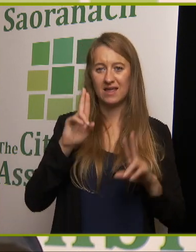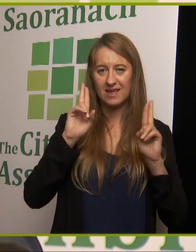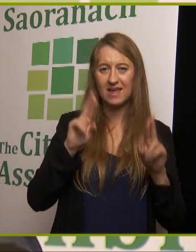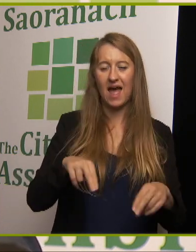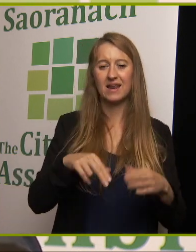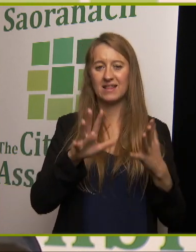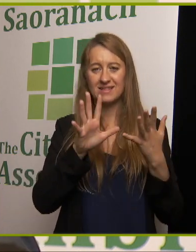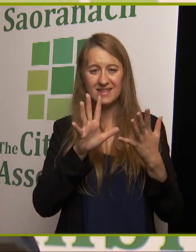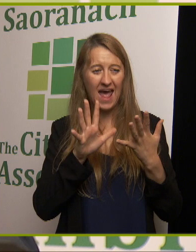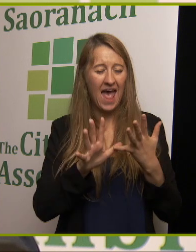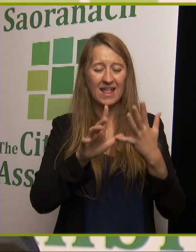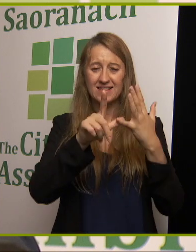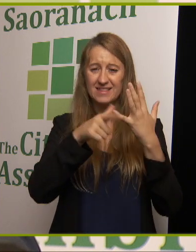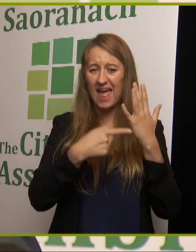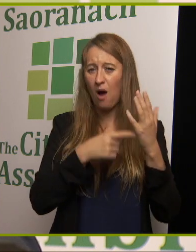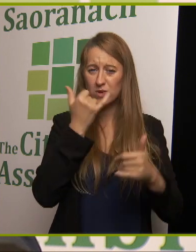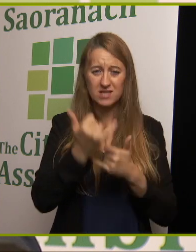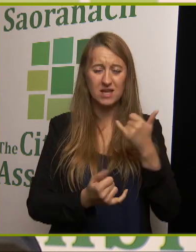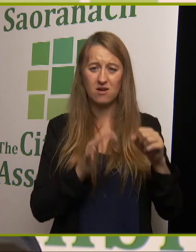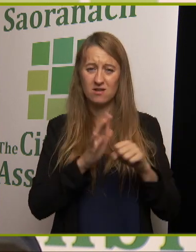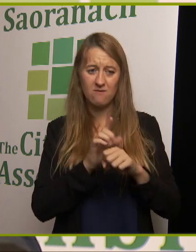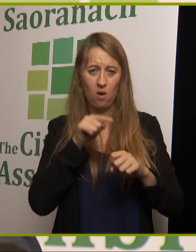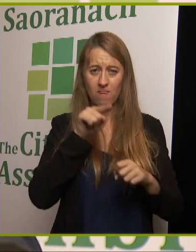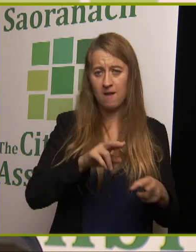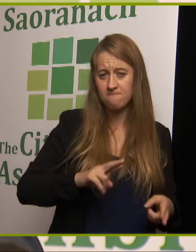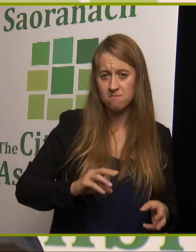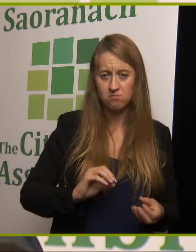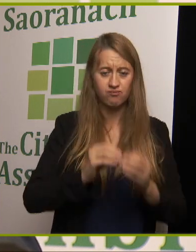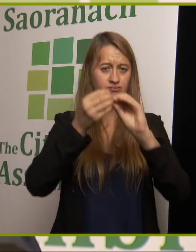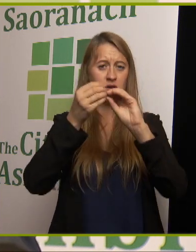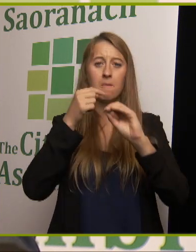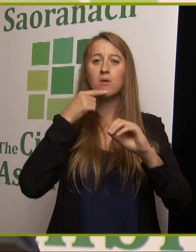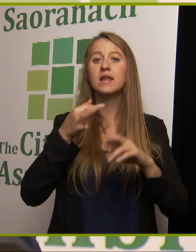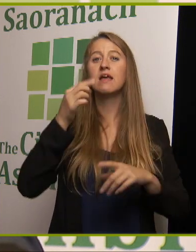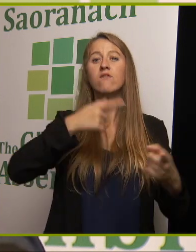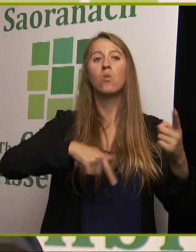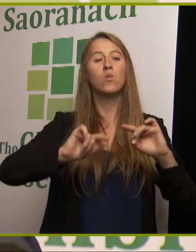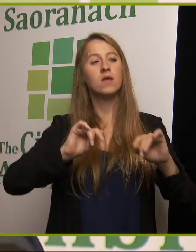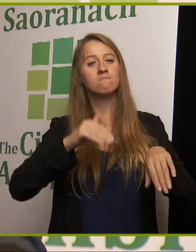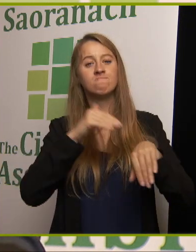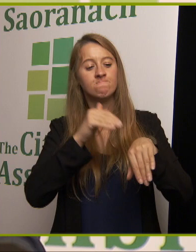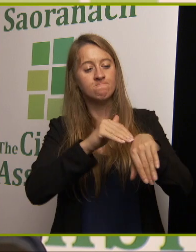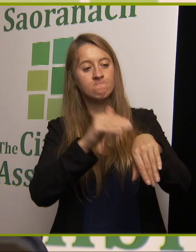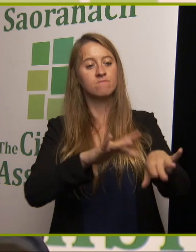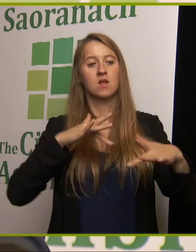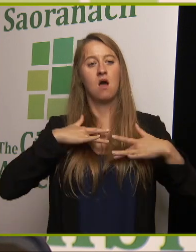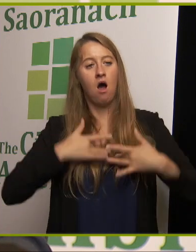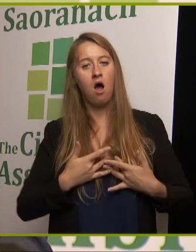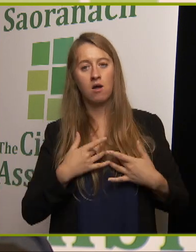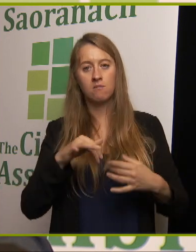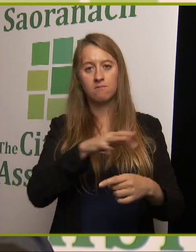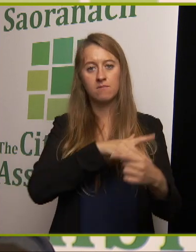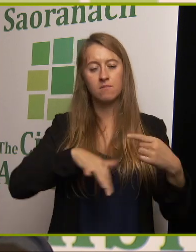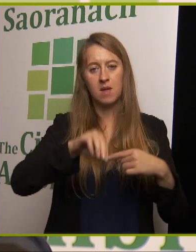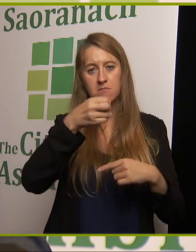to establish. So if we cause harm in the marine environment, it takes a long time for recovery to take place.